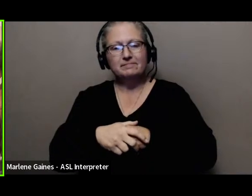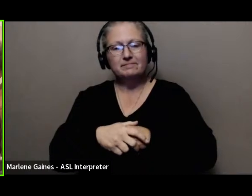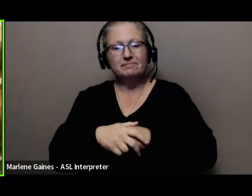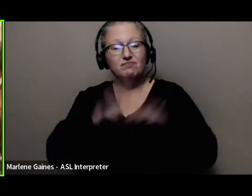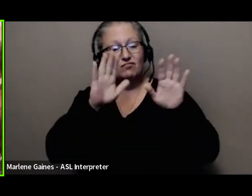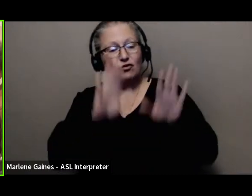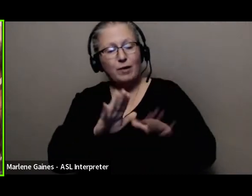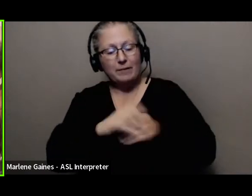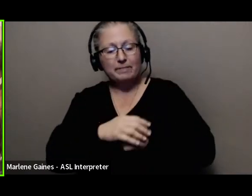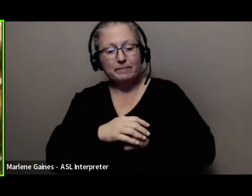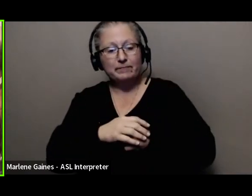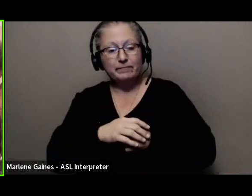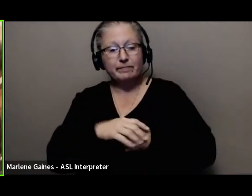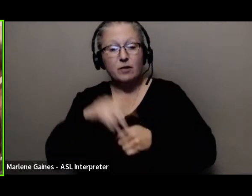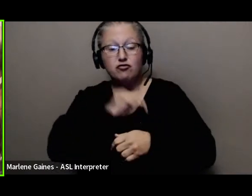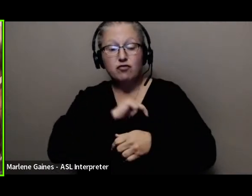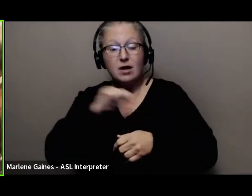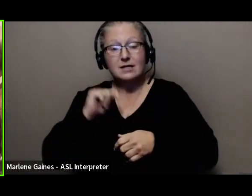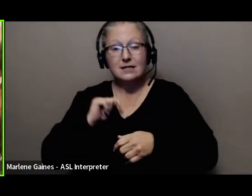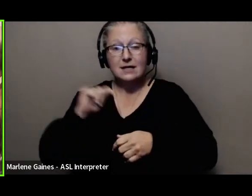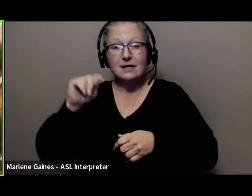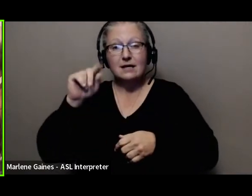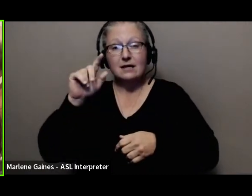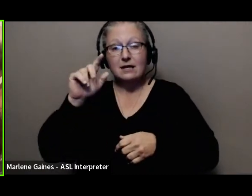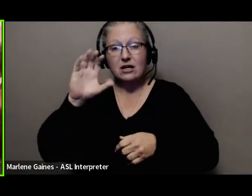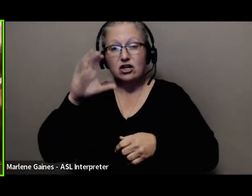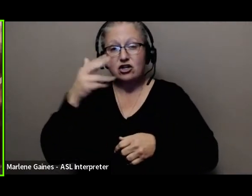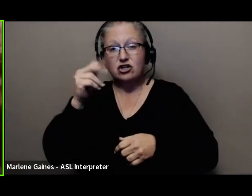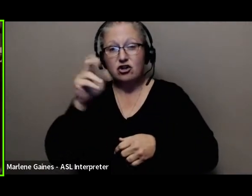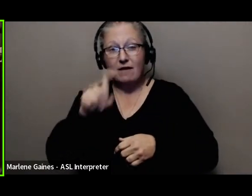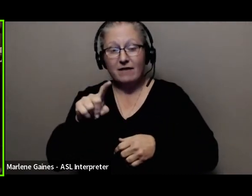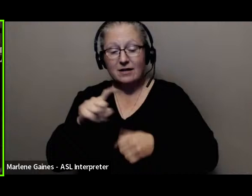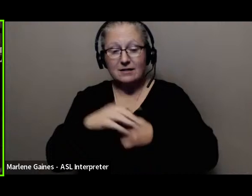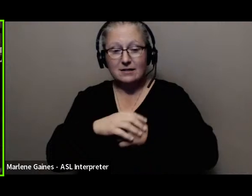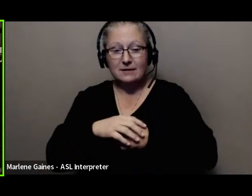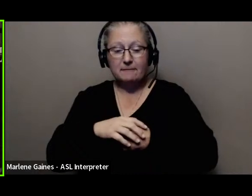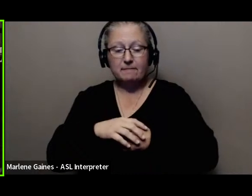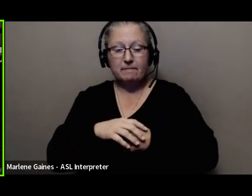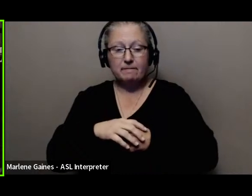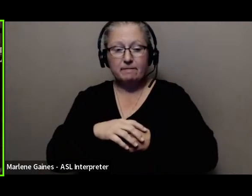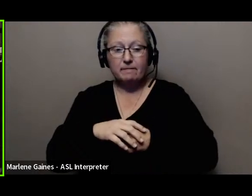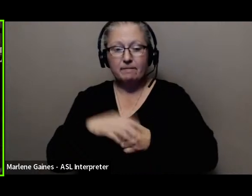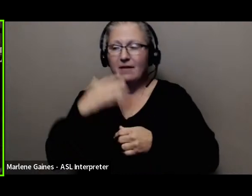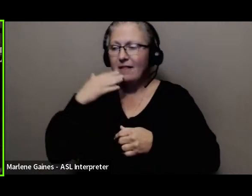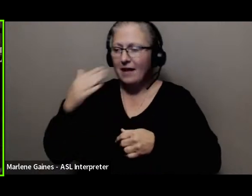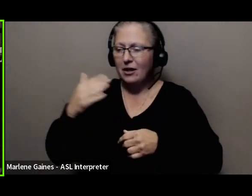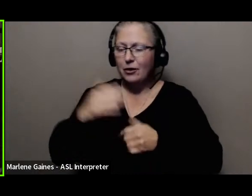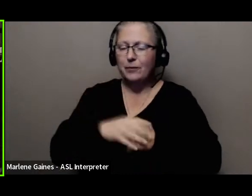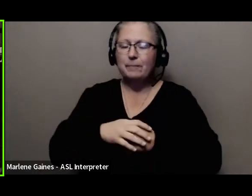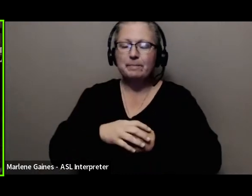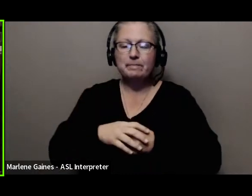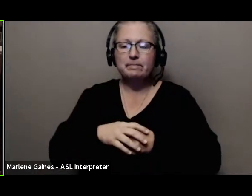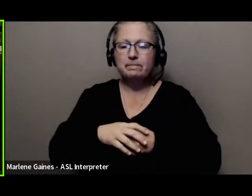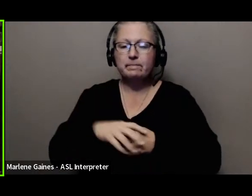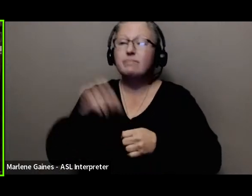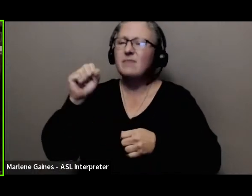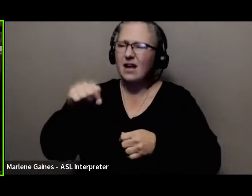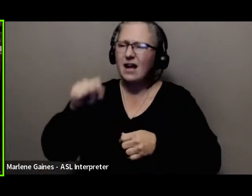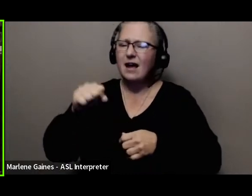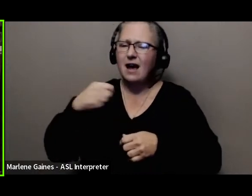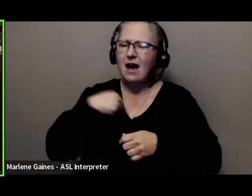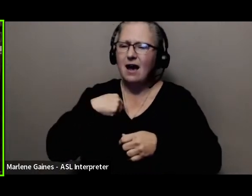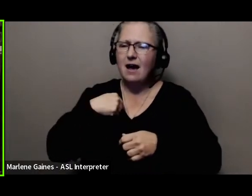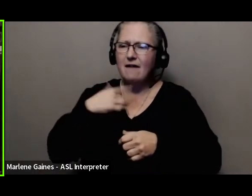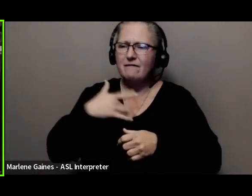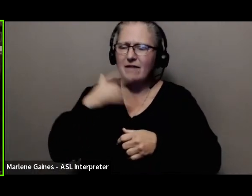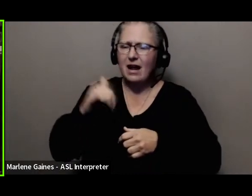Great. Trustee Chavez, actually. Thanks. Thank you. Yeah, I know,